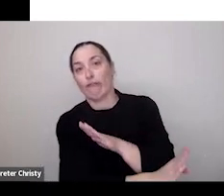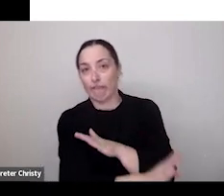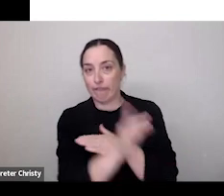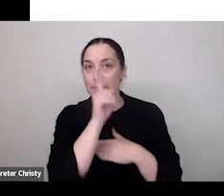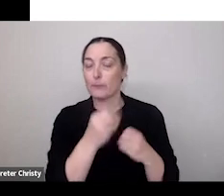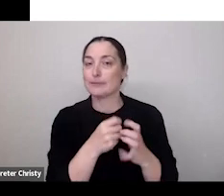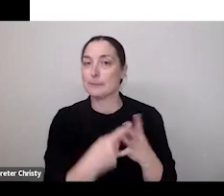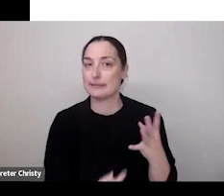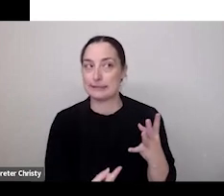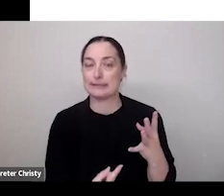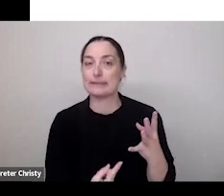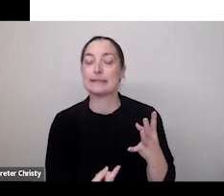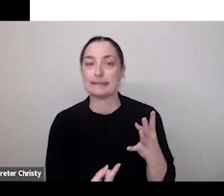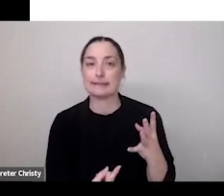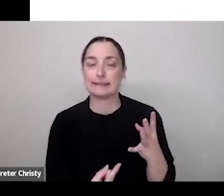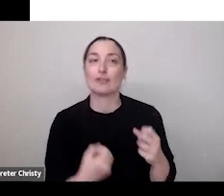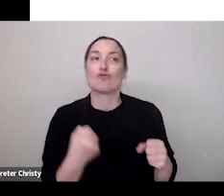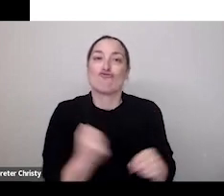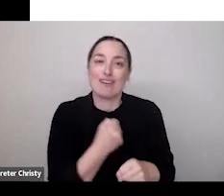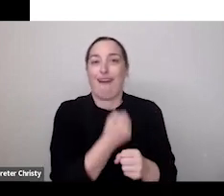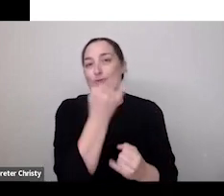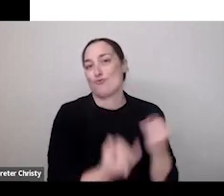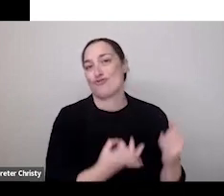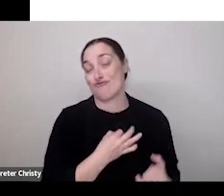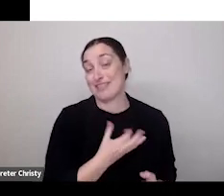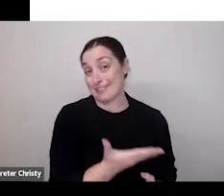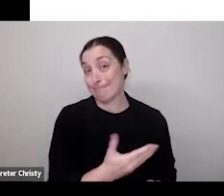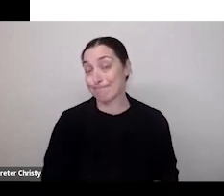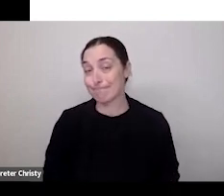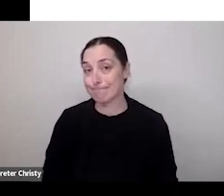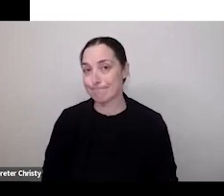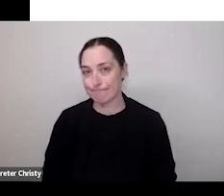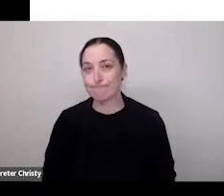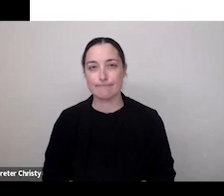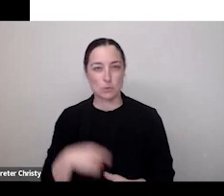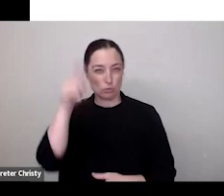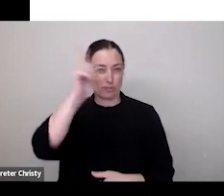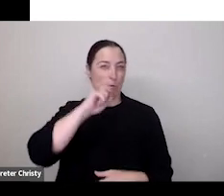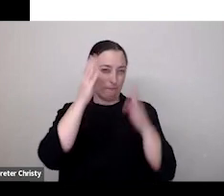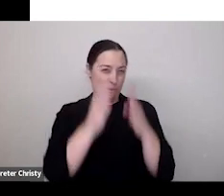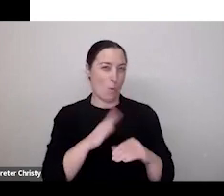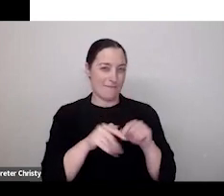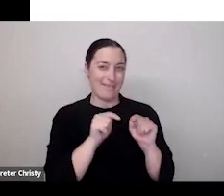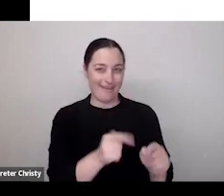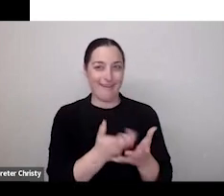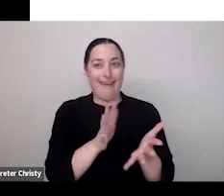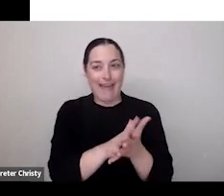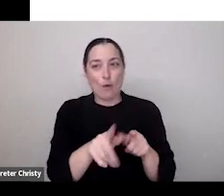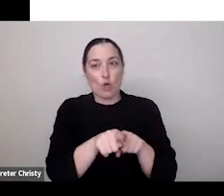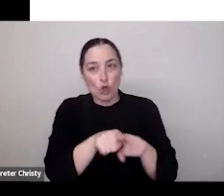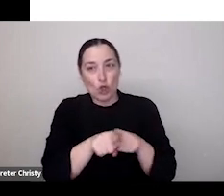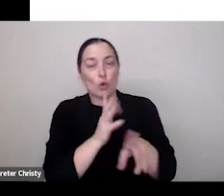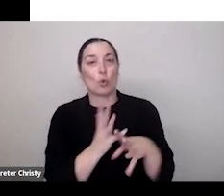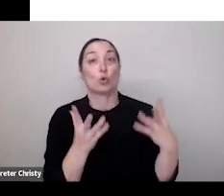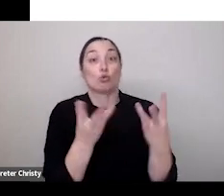and puts them at greater risk than the rest of the population. And so that's what we're going to focus on today, how we learn and work together to